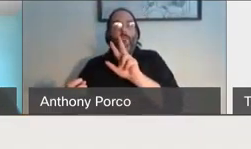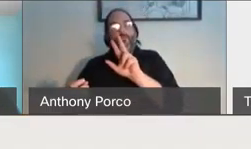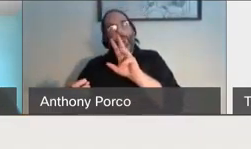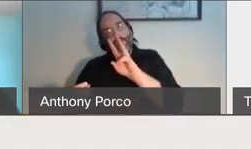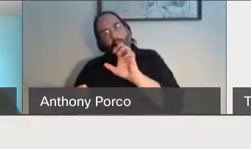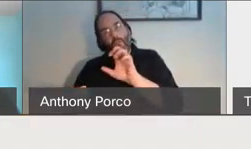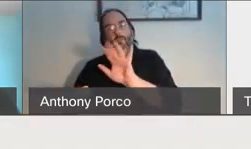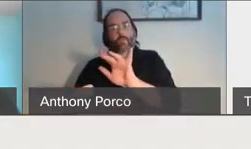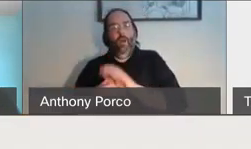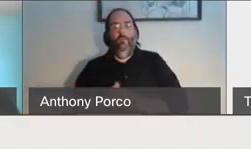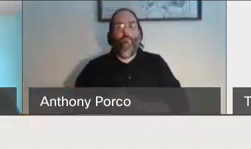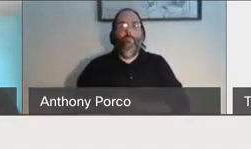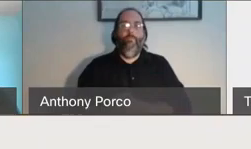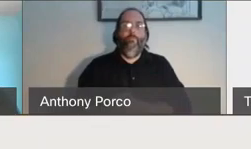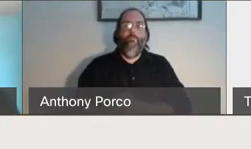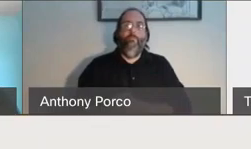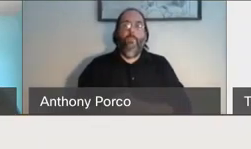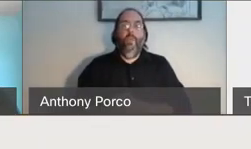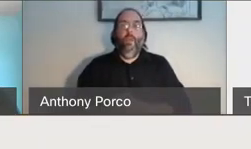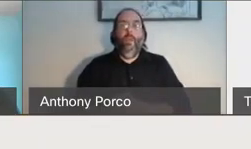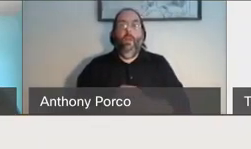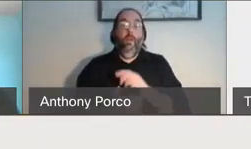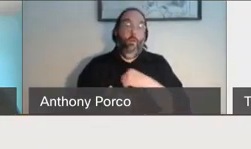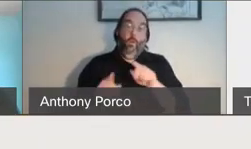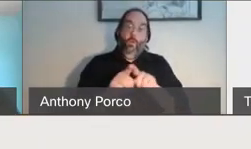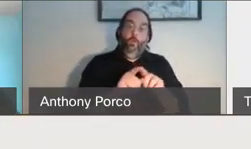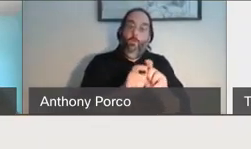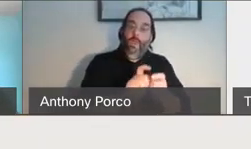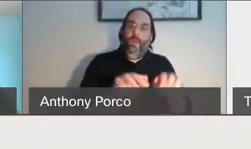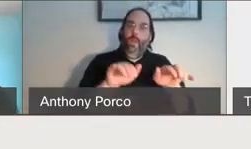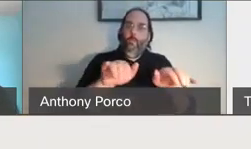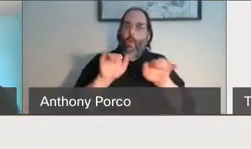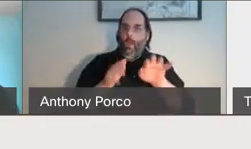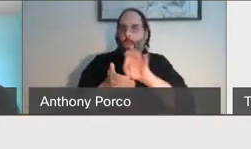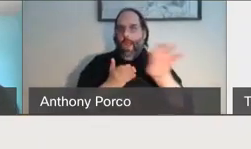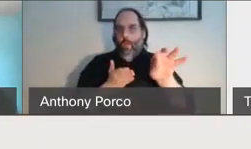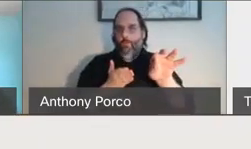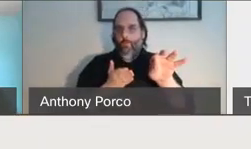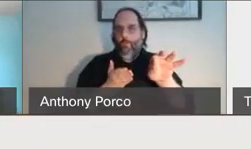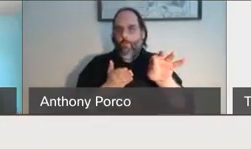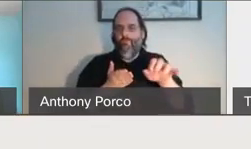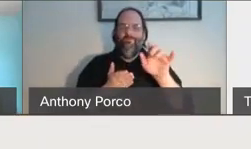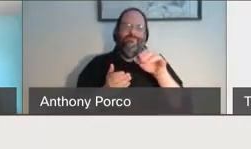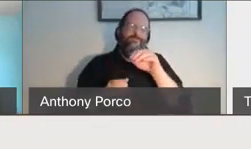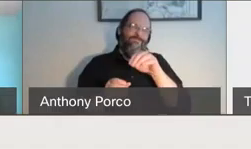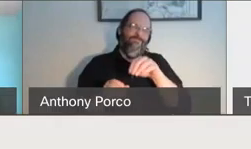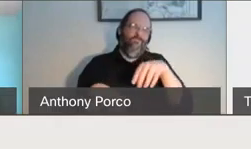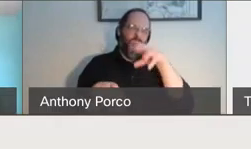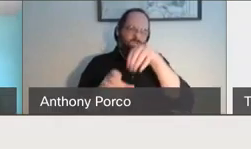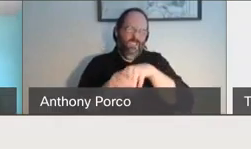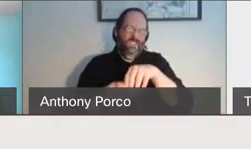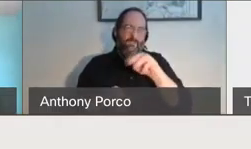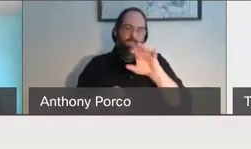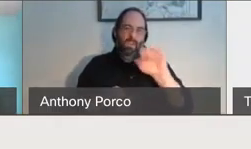3,625. As we also updated the burial accounts in MCIS in the waiver unit for